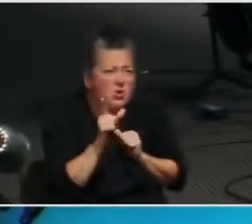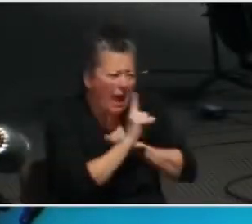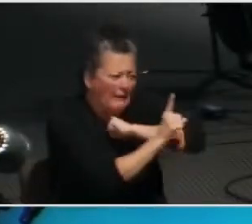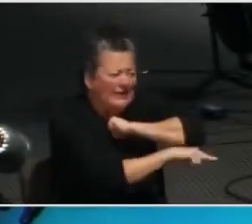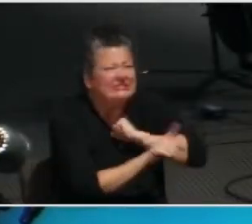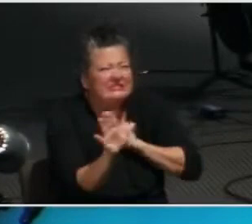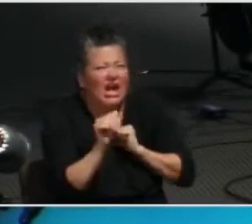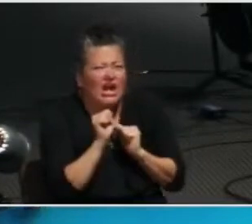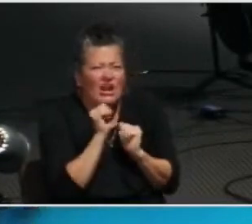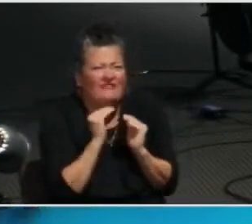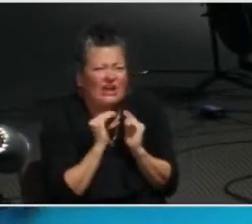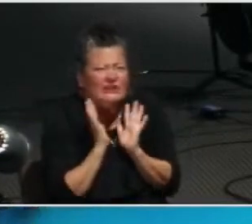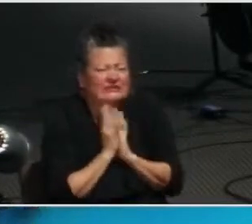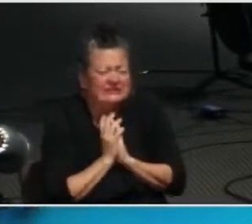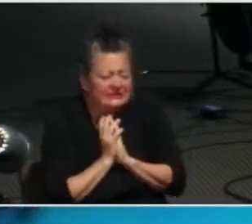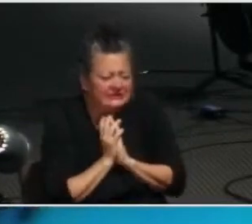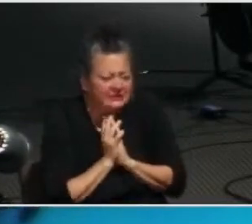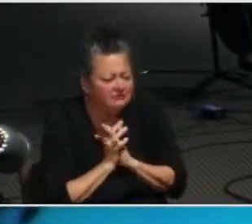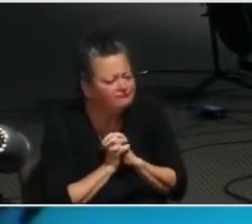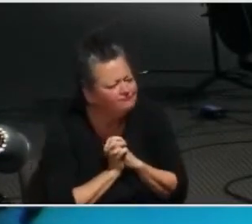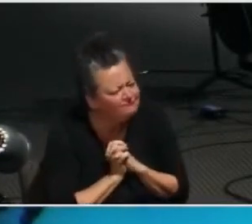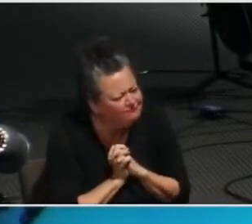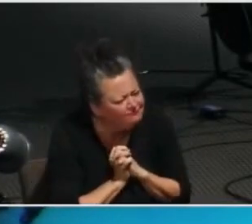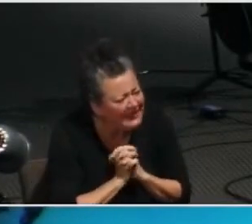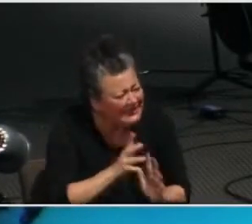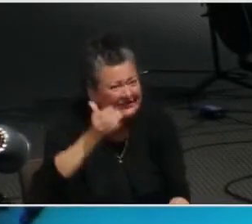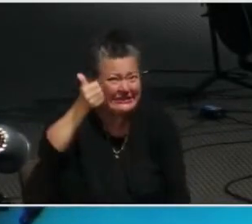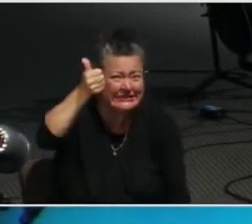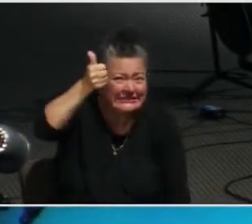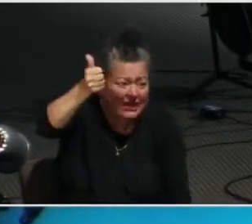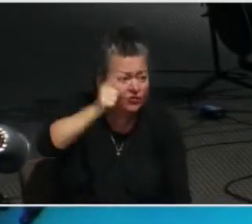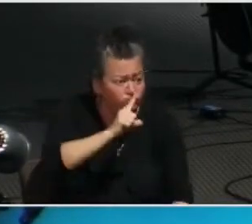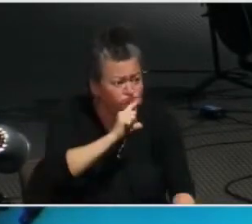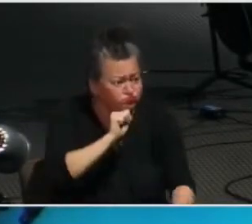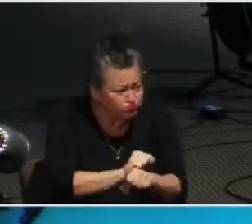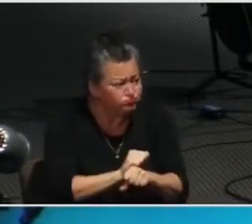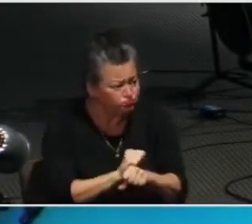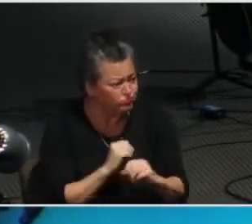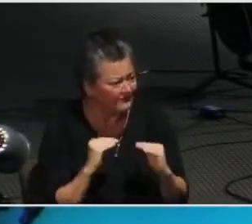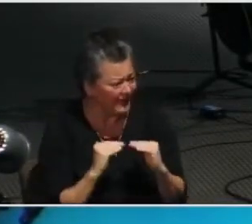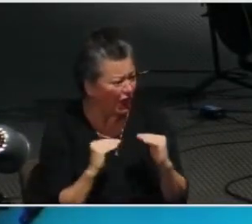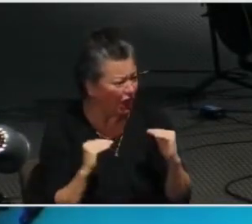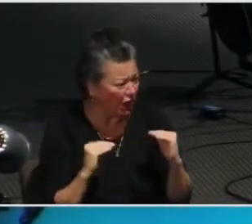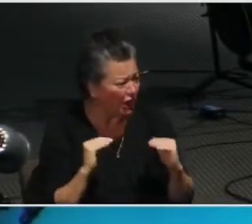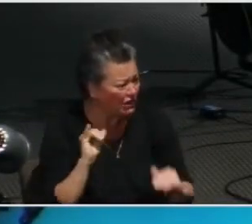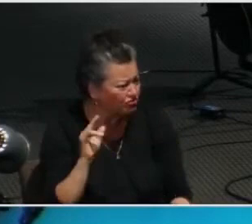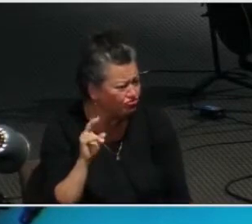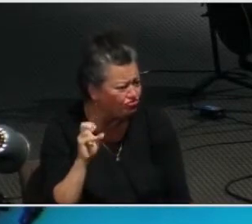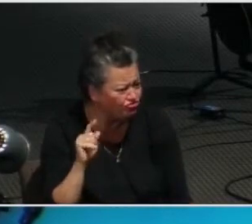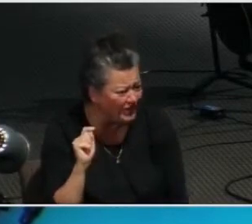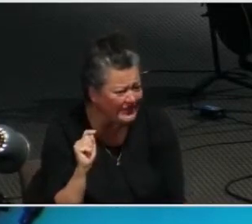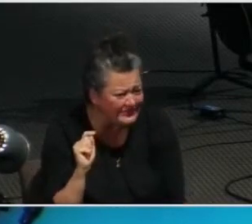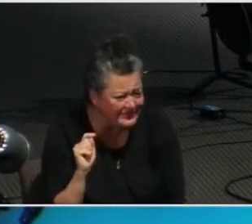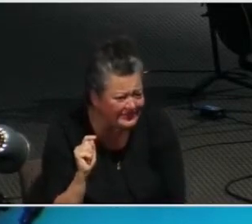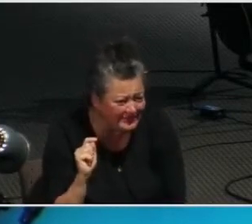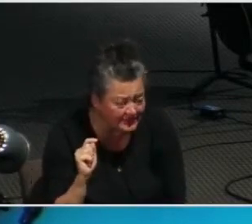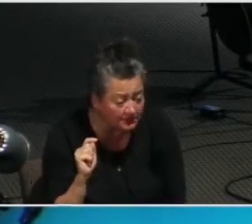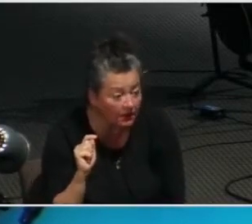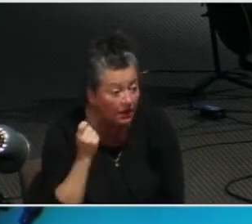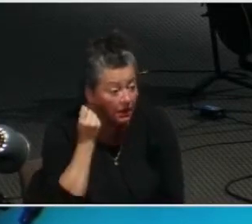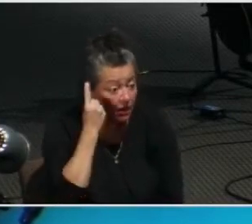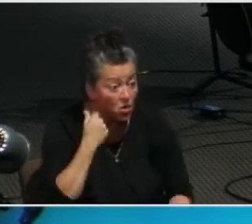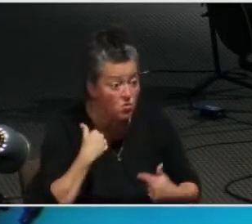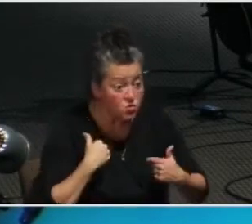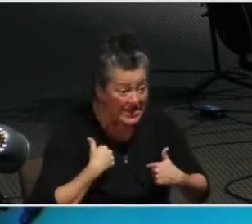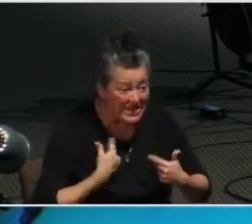perfectly just. God is by his very nature just. Yet he made a way to justly pay for our sin through